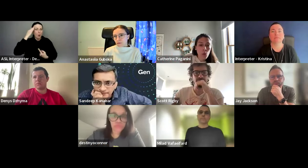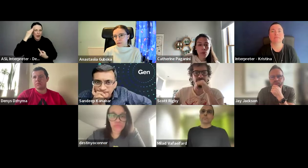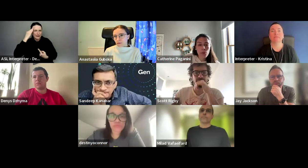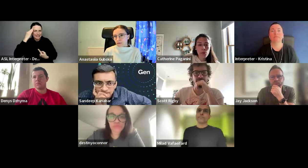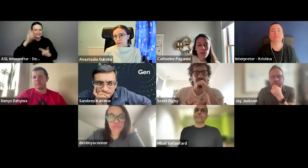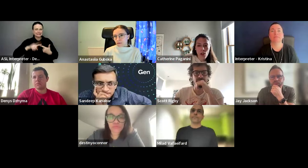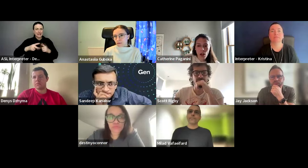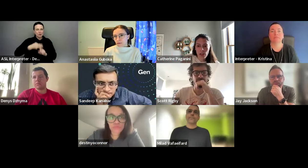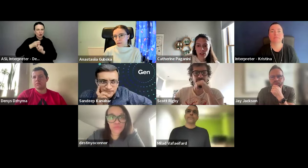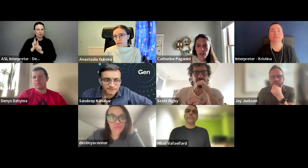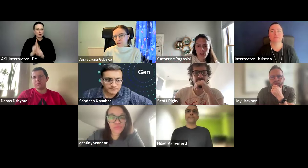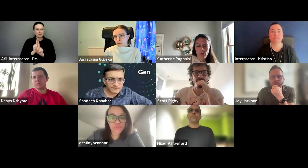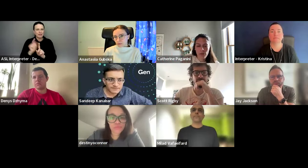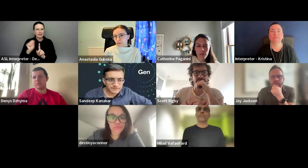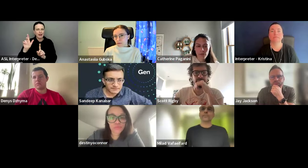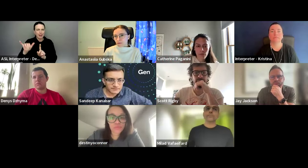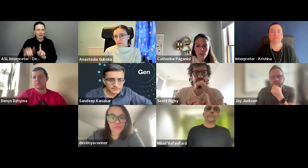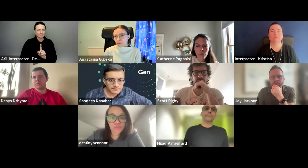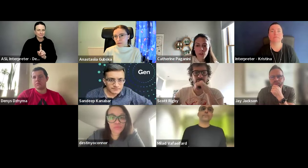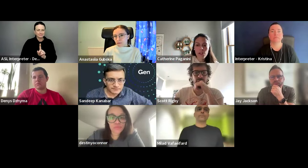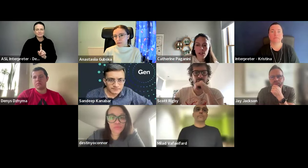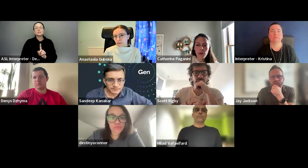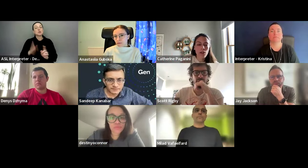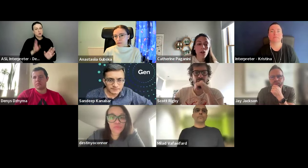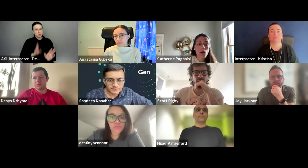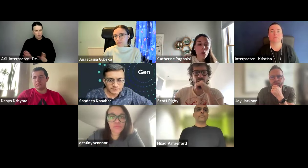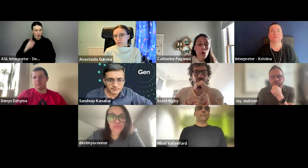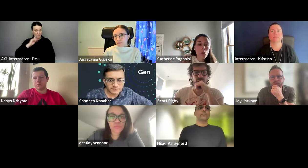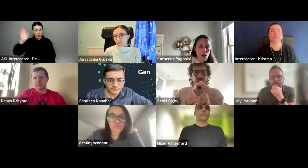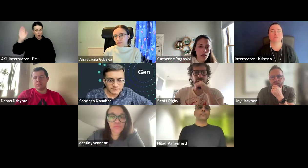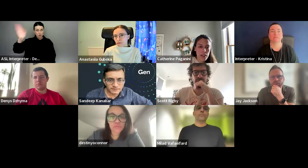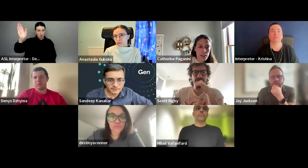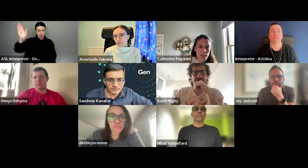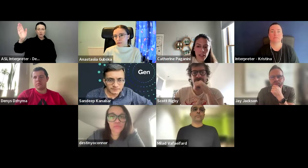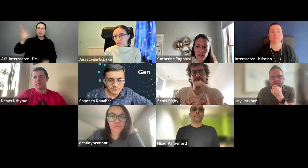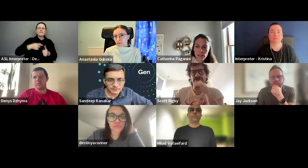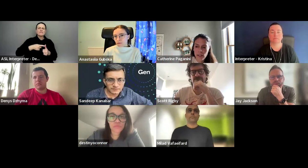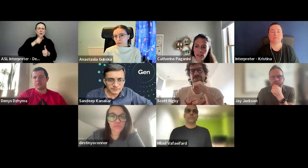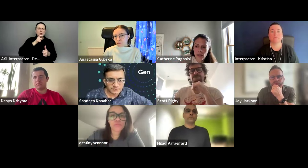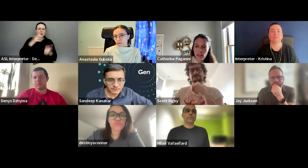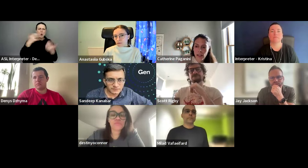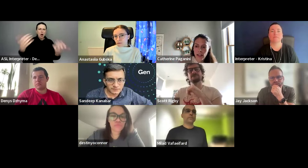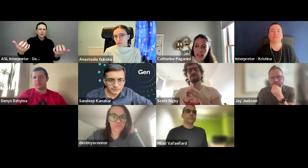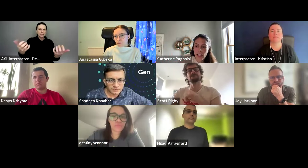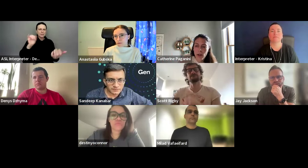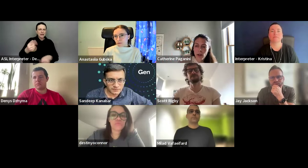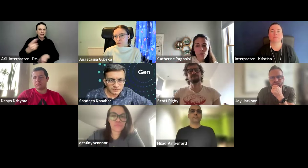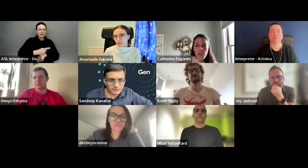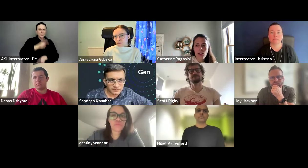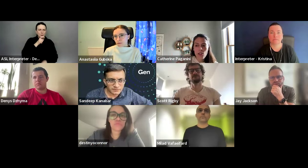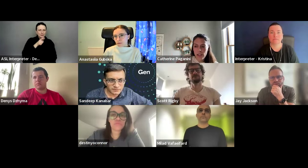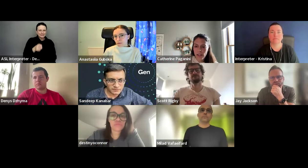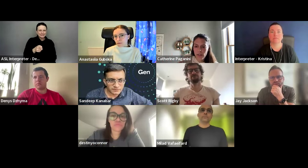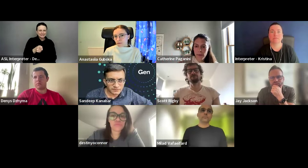right? So when you prepare a talk, first think about who's the audience, right? And